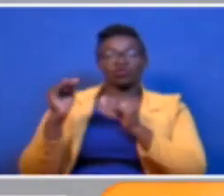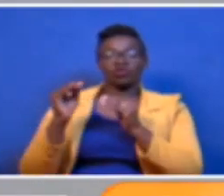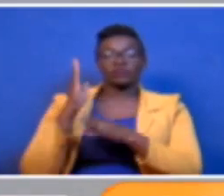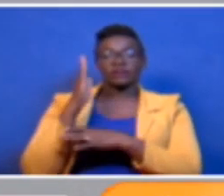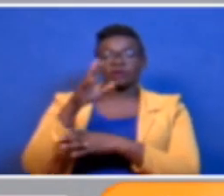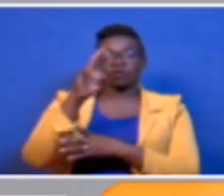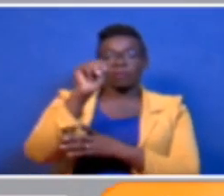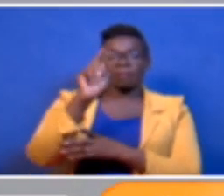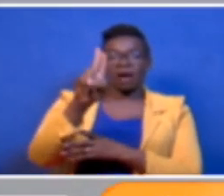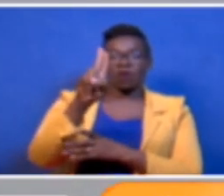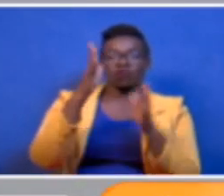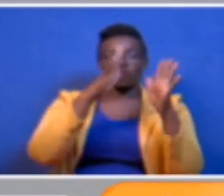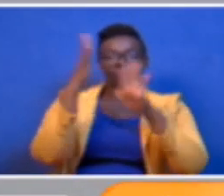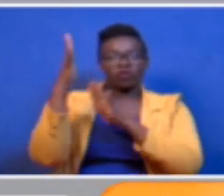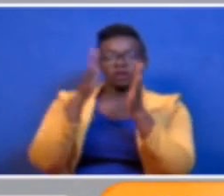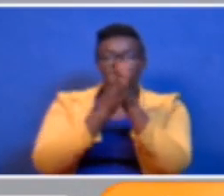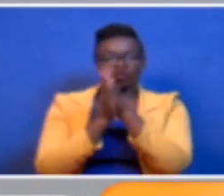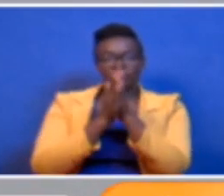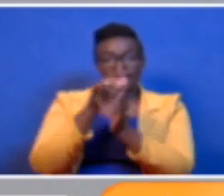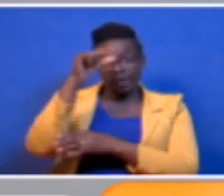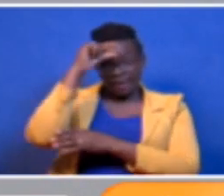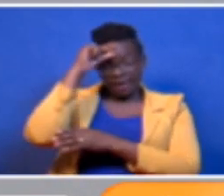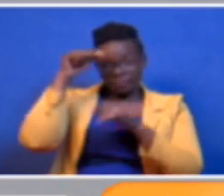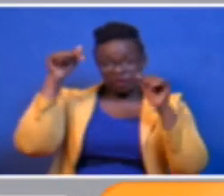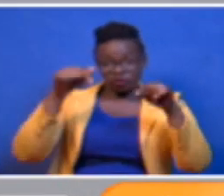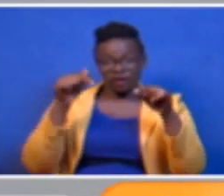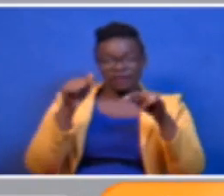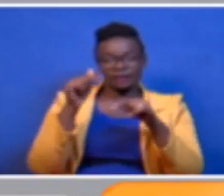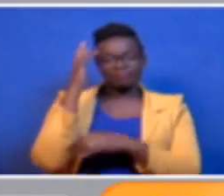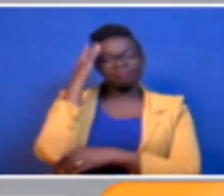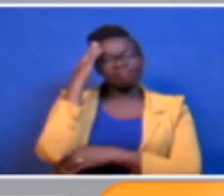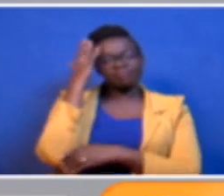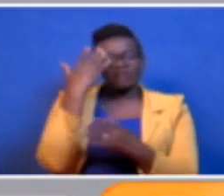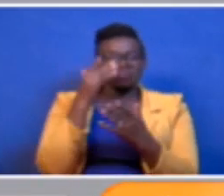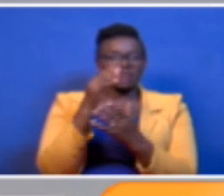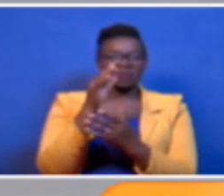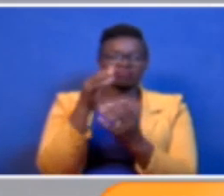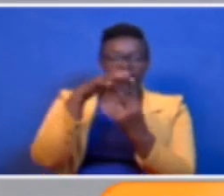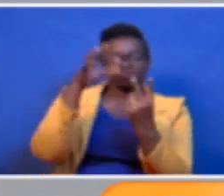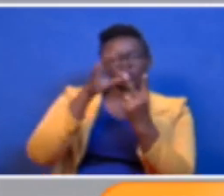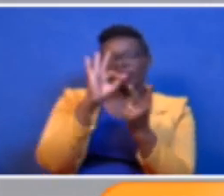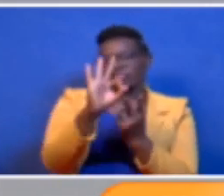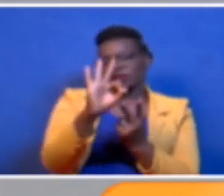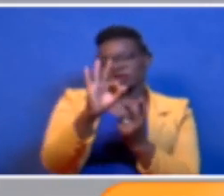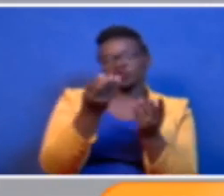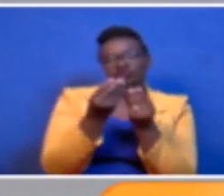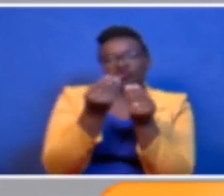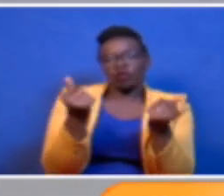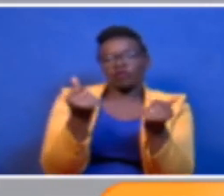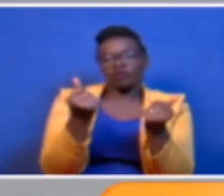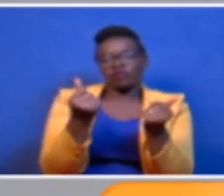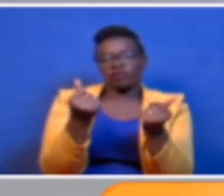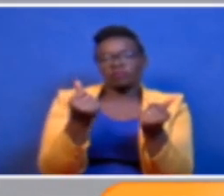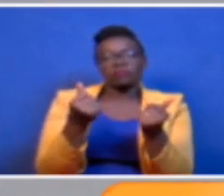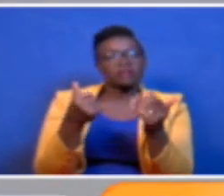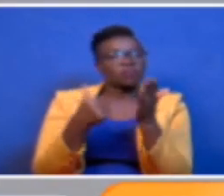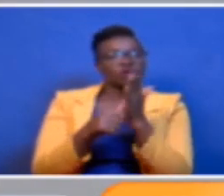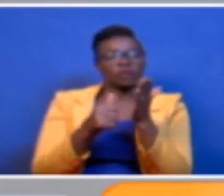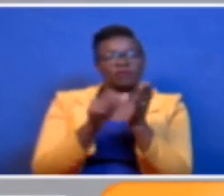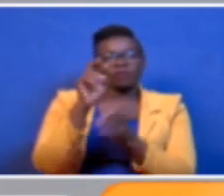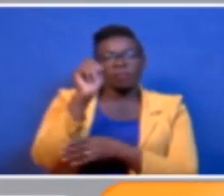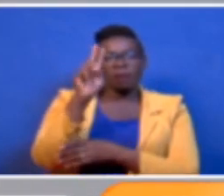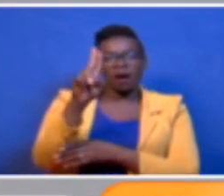go to that, straight to that Mao story, and the government is tonight considering at least three options to resolve the endless Mao